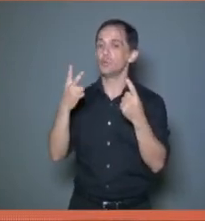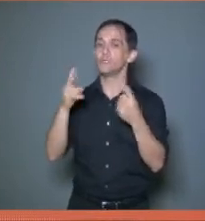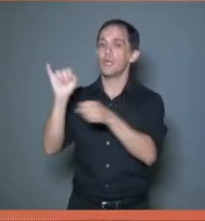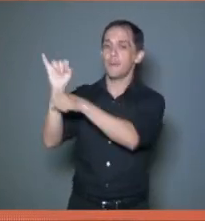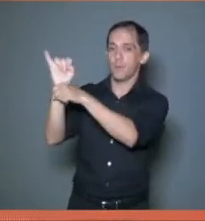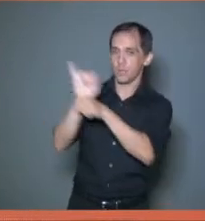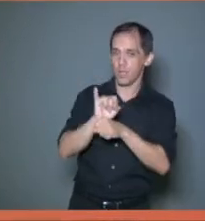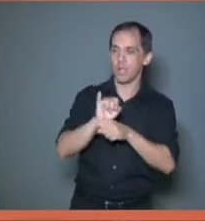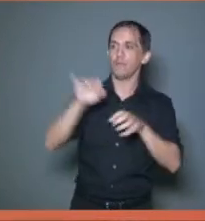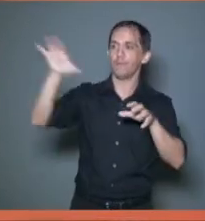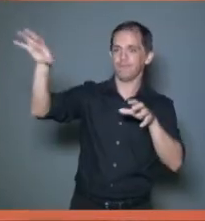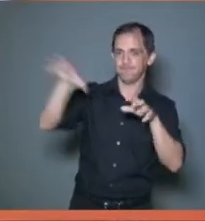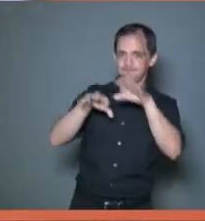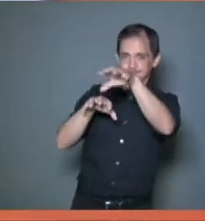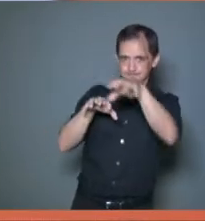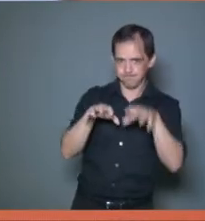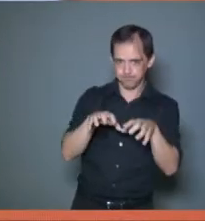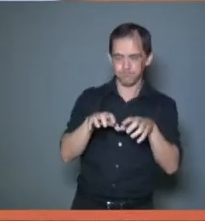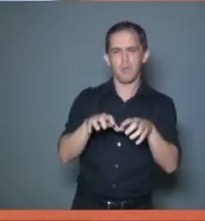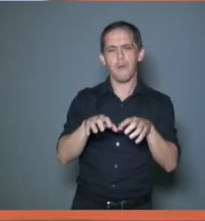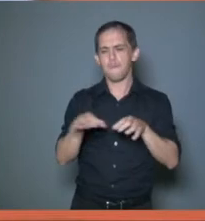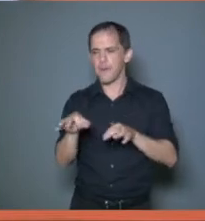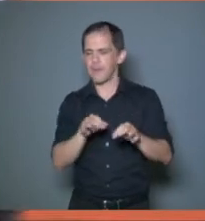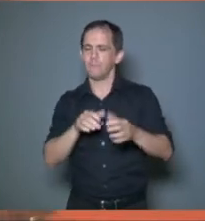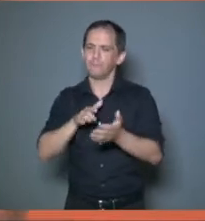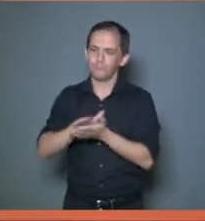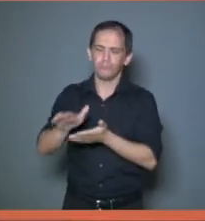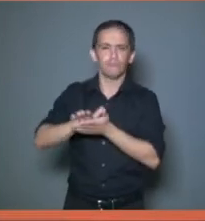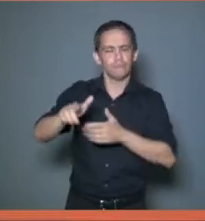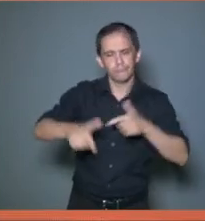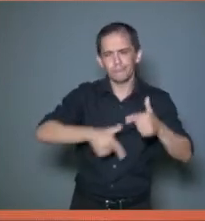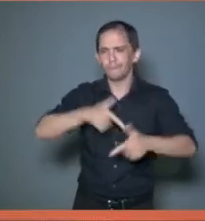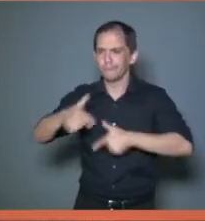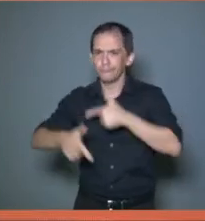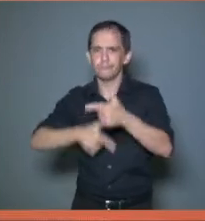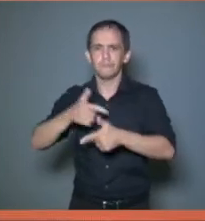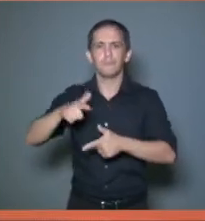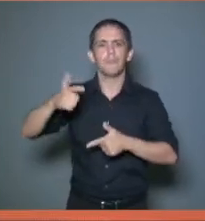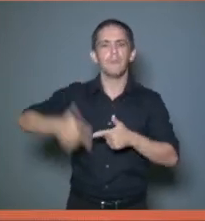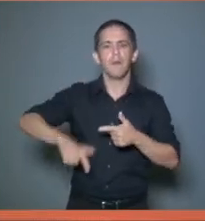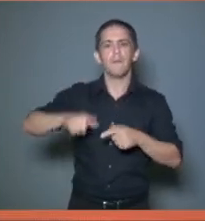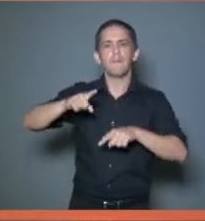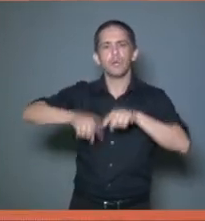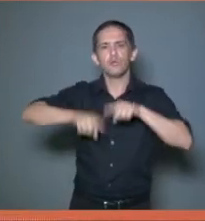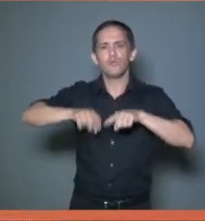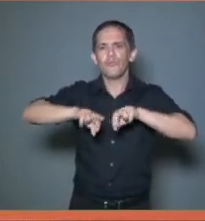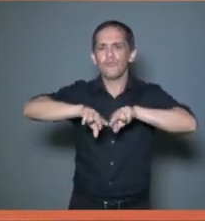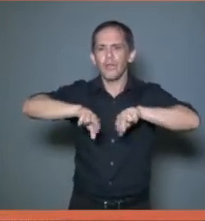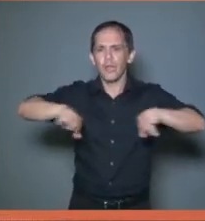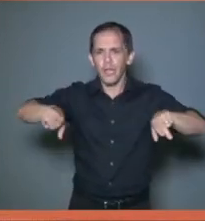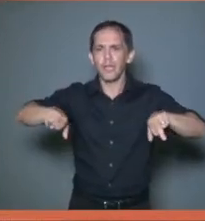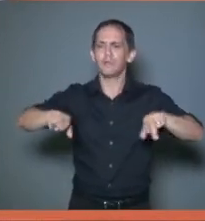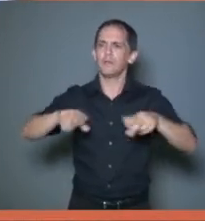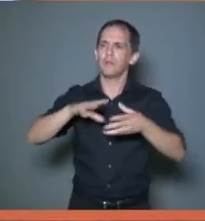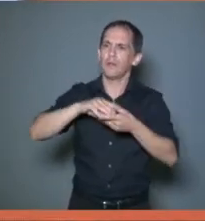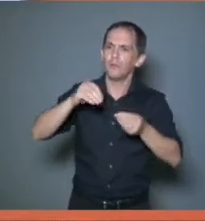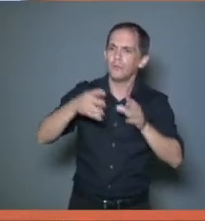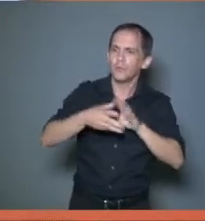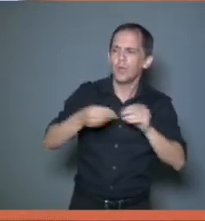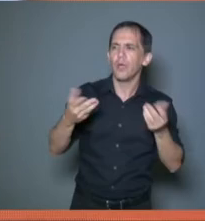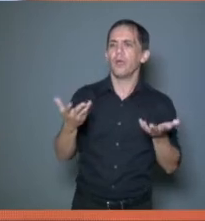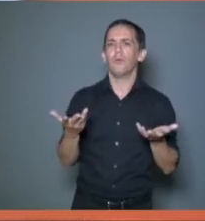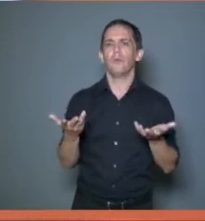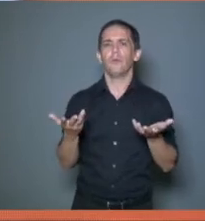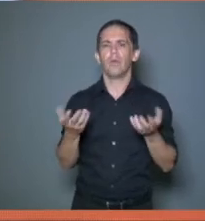produced one and imported 12. The ag market grew with soybeans, with corn, with wheat.